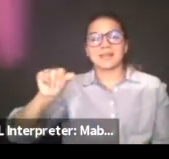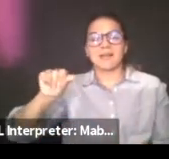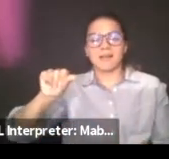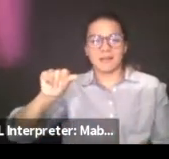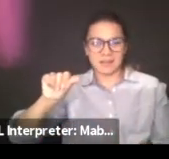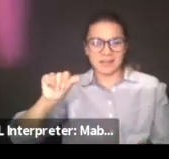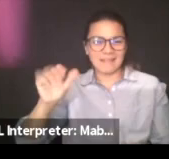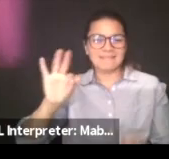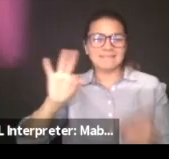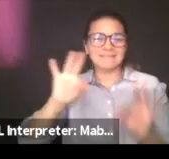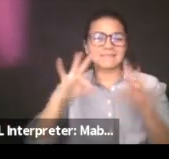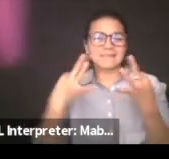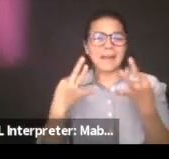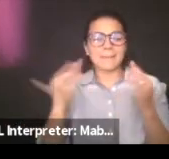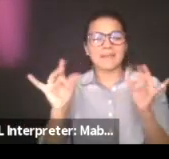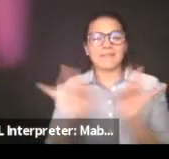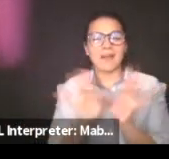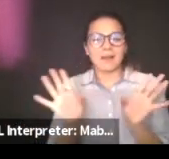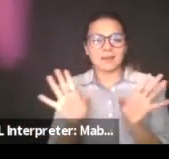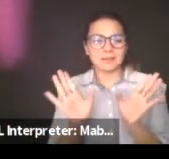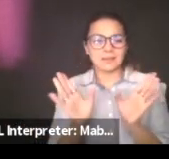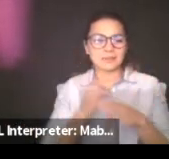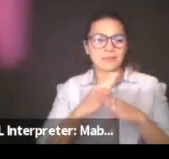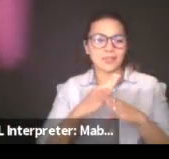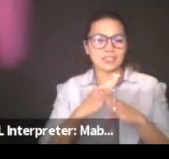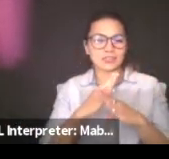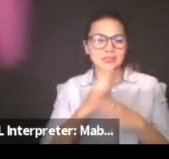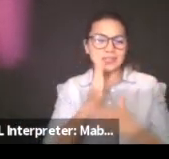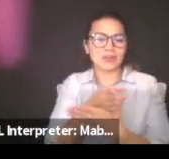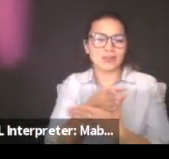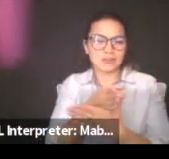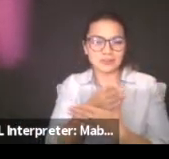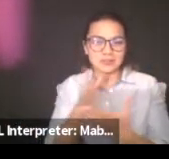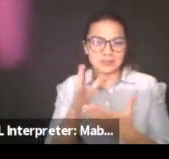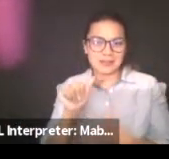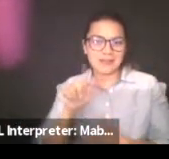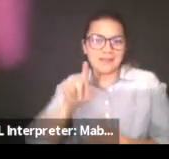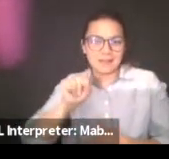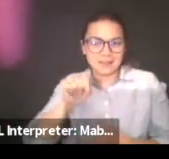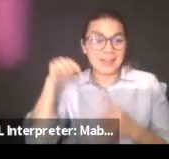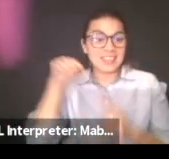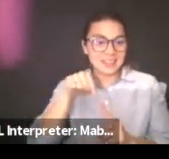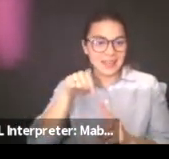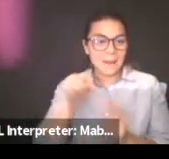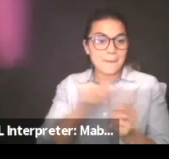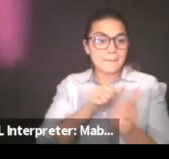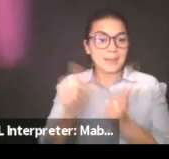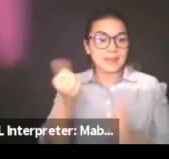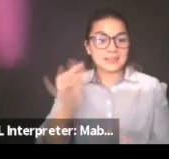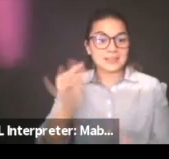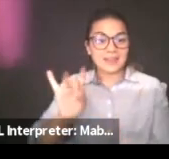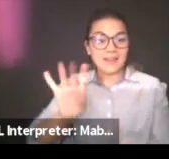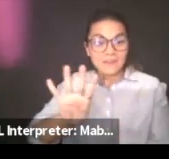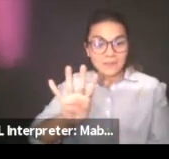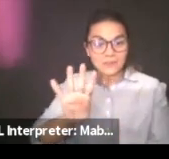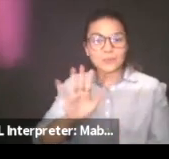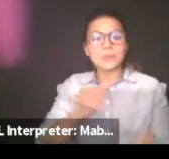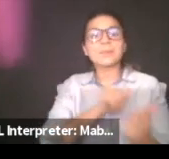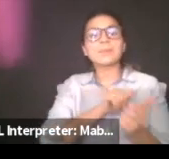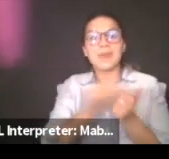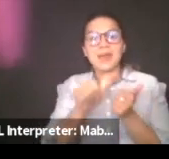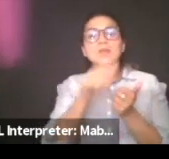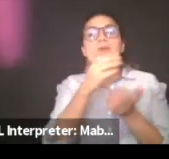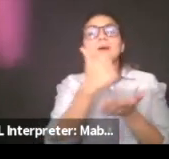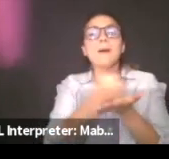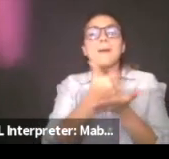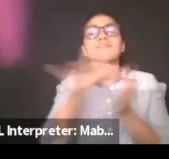which became the first federal funding in 1984, specifically dedicated to emergency shelters and supportive services for